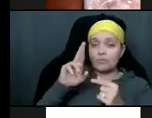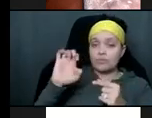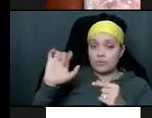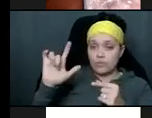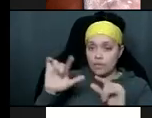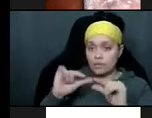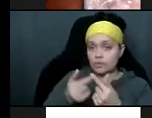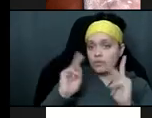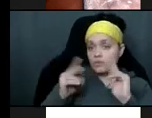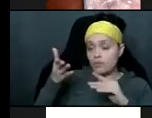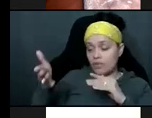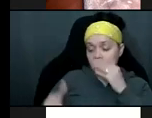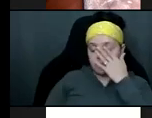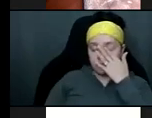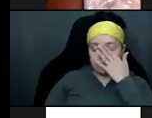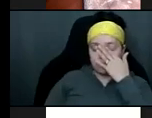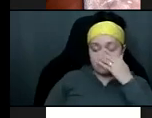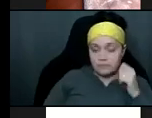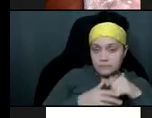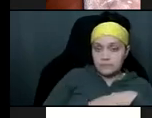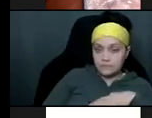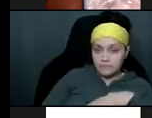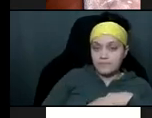of people there.